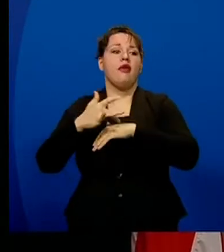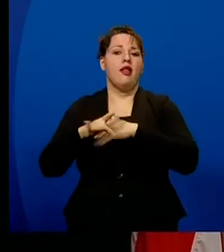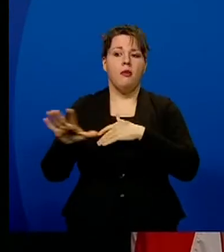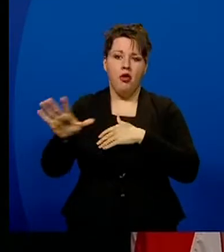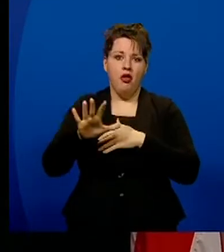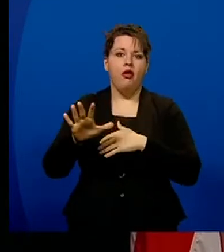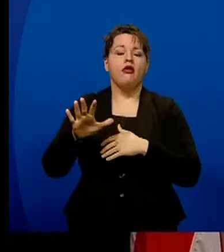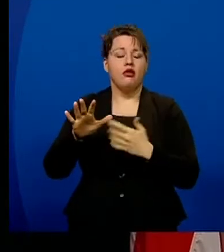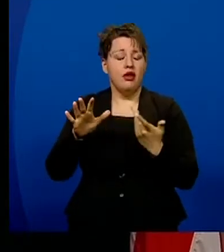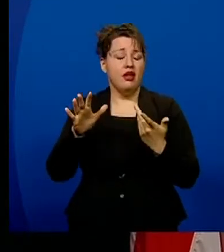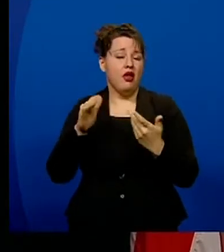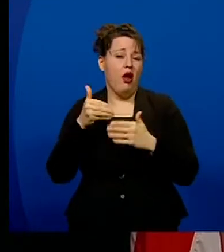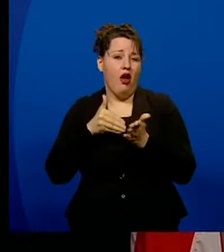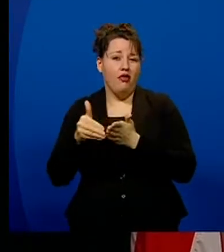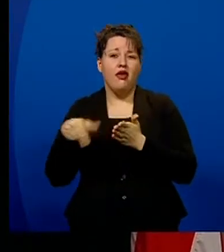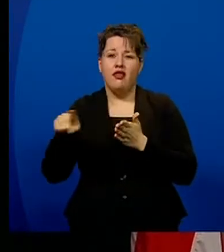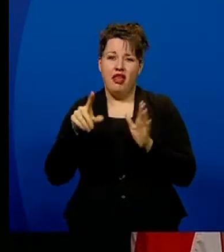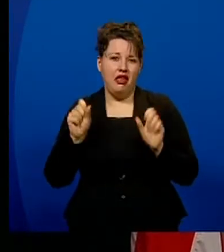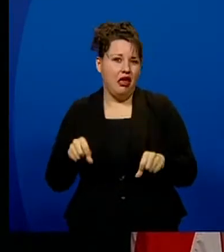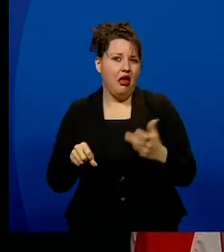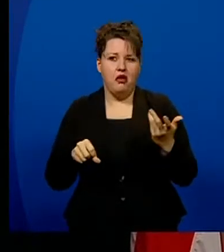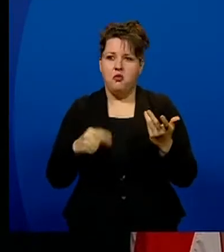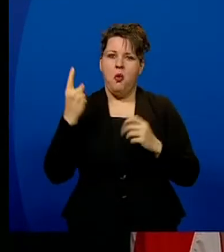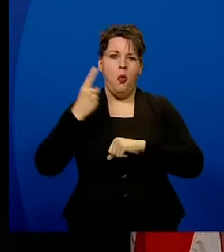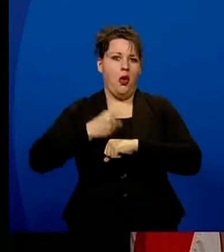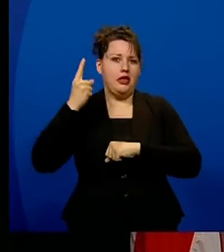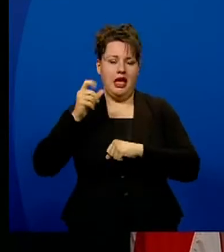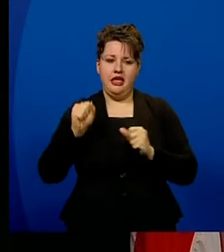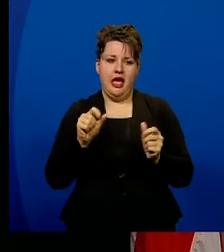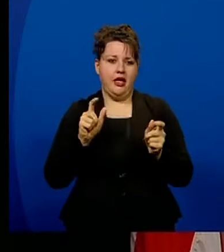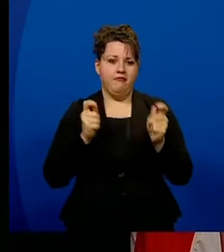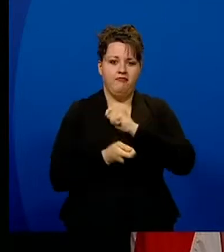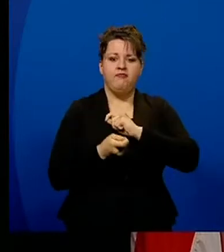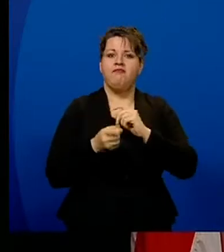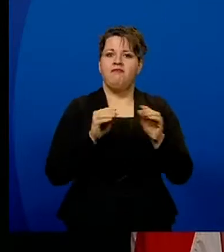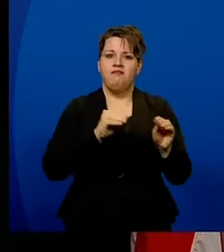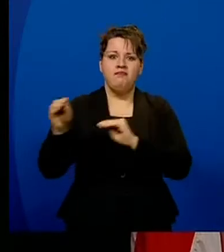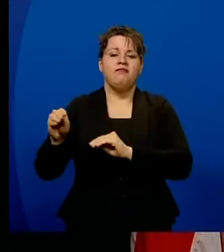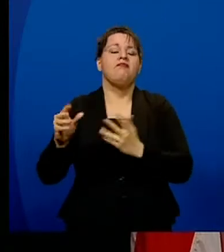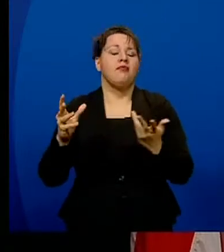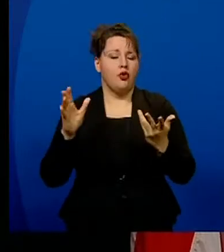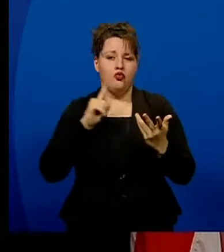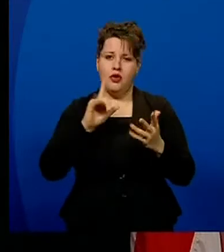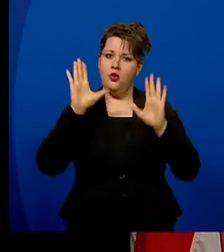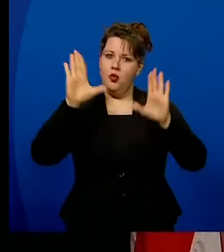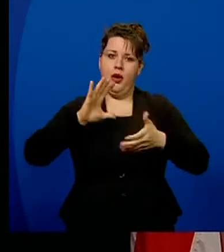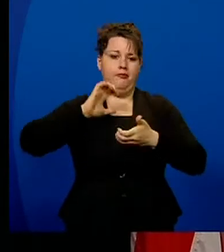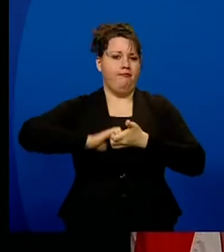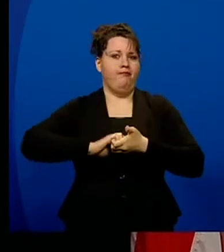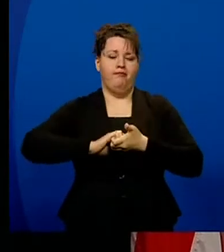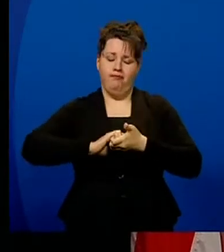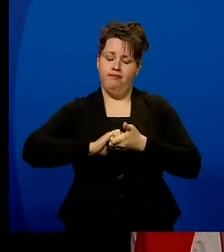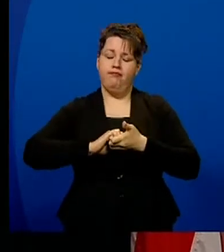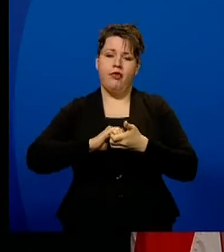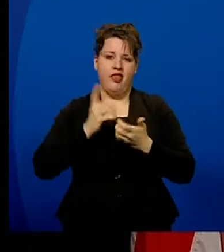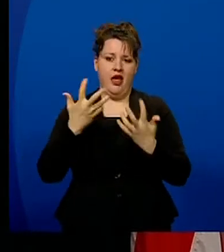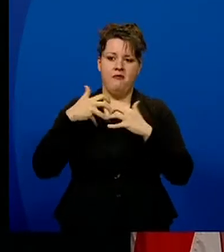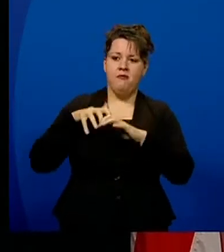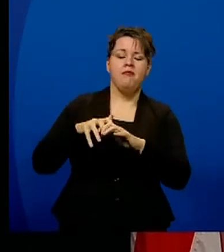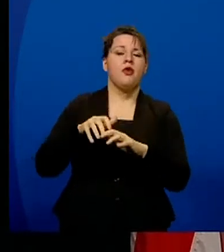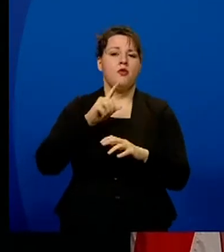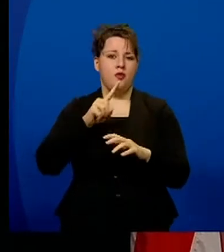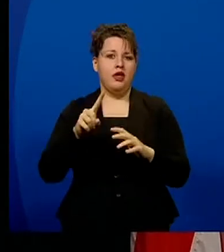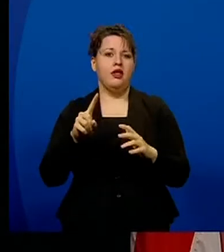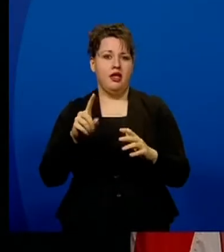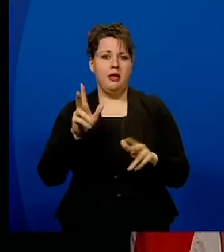need, and oftentimes they are able to do that just in one day. So that is a tremendous partnership taking place, and they really continue to meet the